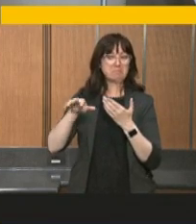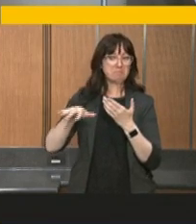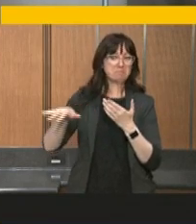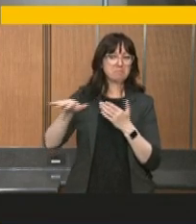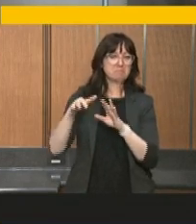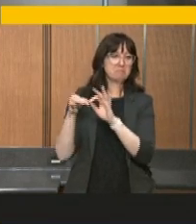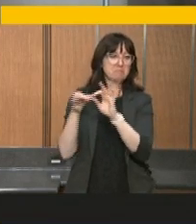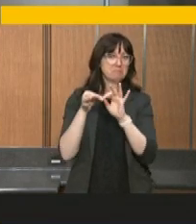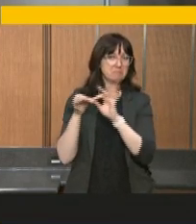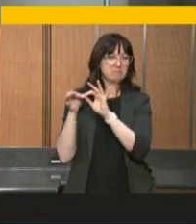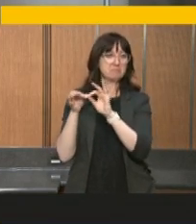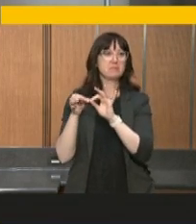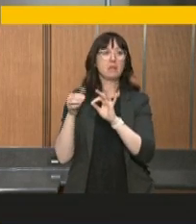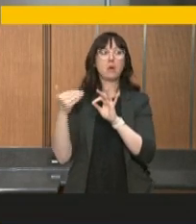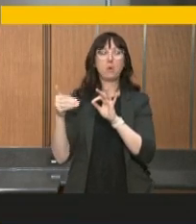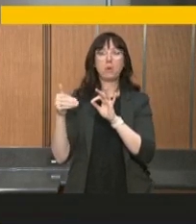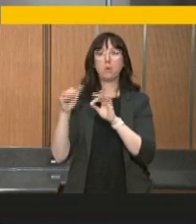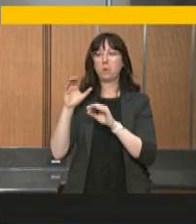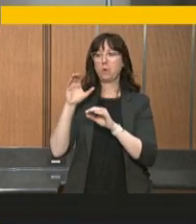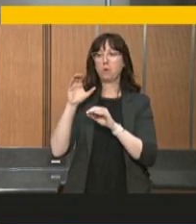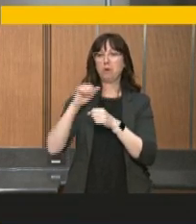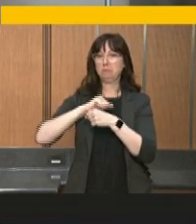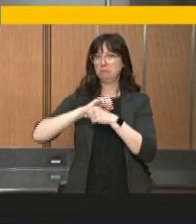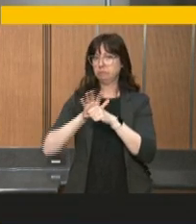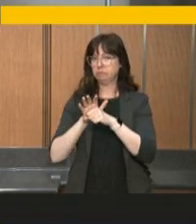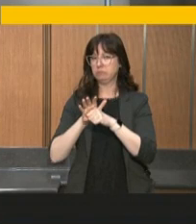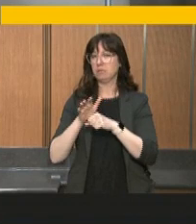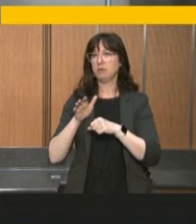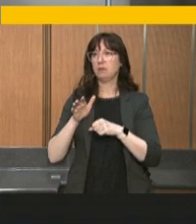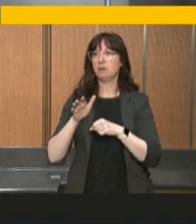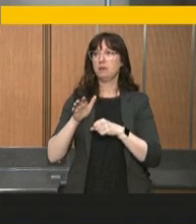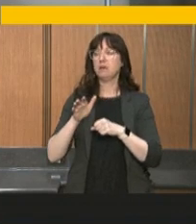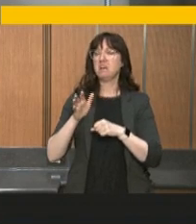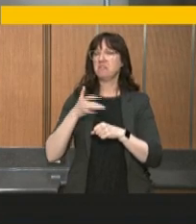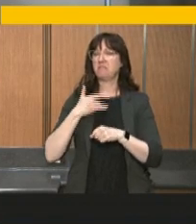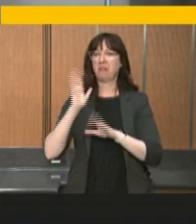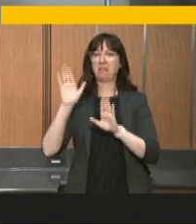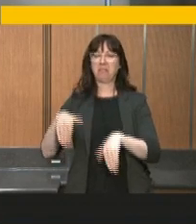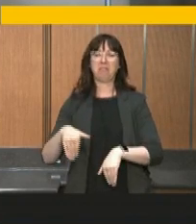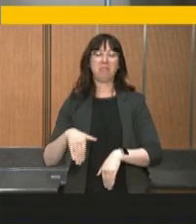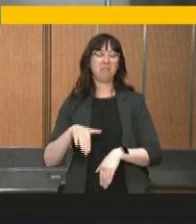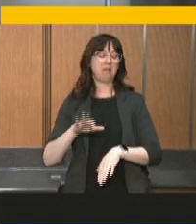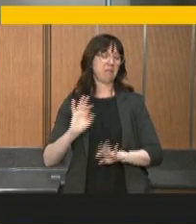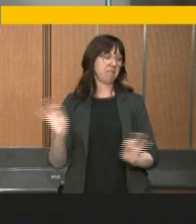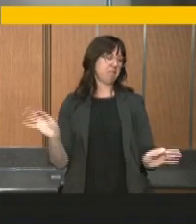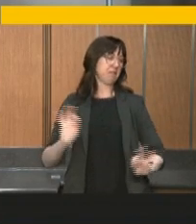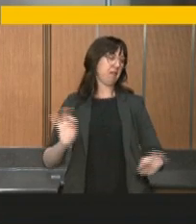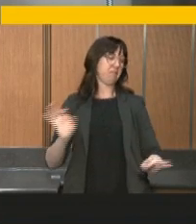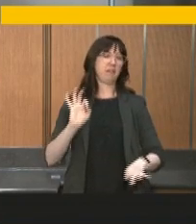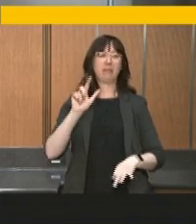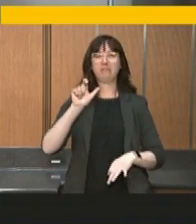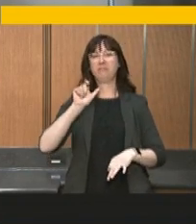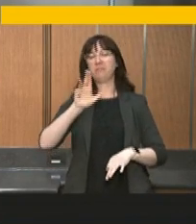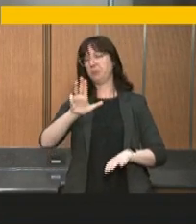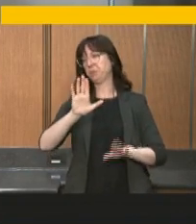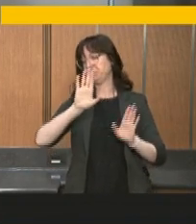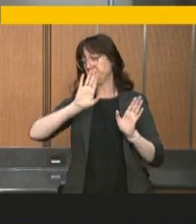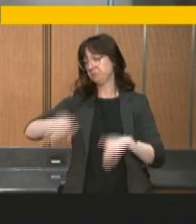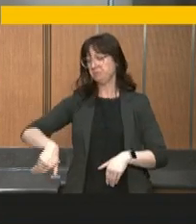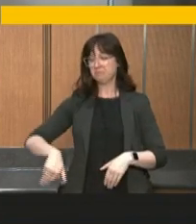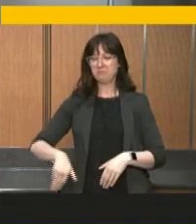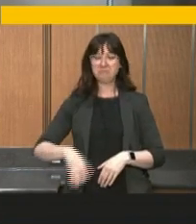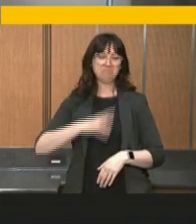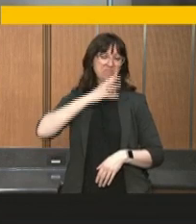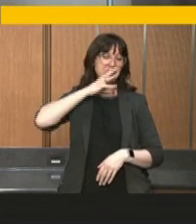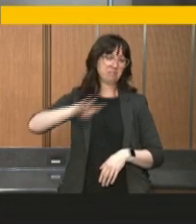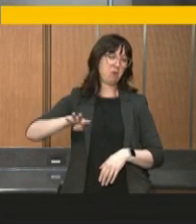listen, COVID-19, I think it's just like a flu, and so I'm going to continue to go